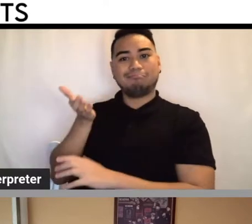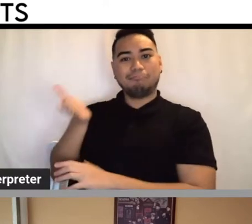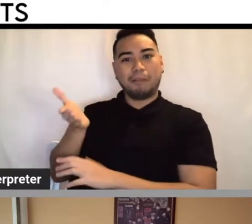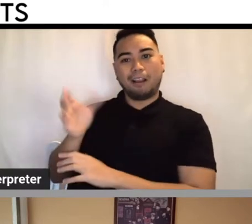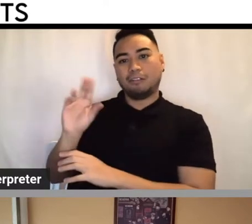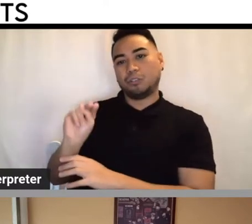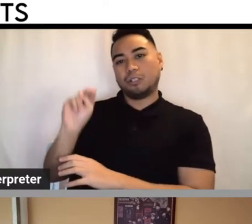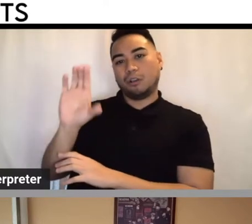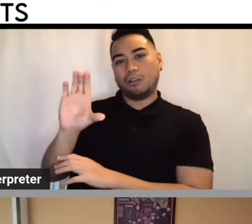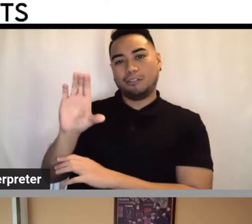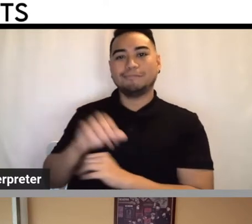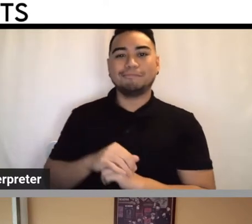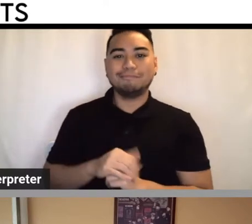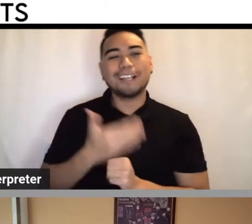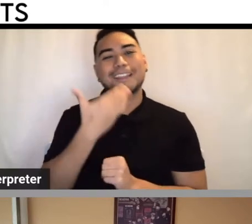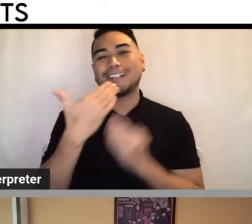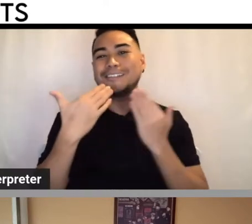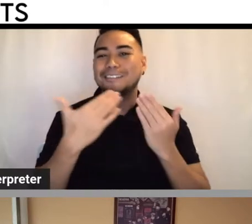joining us this evening.